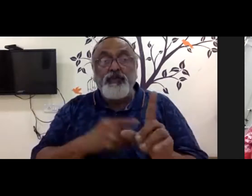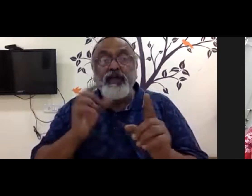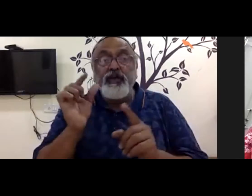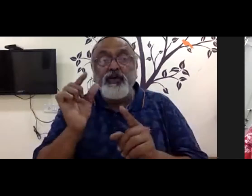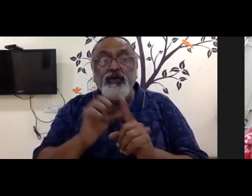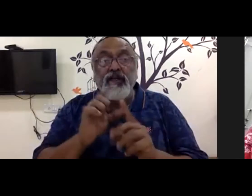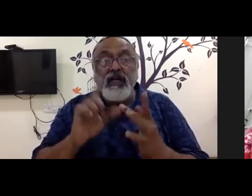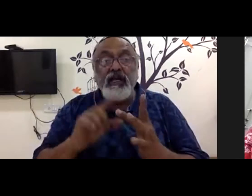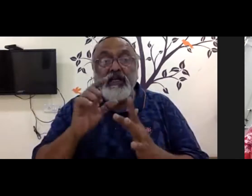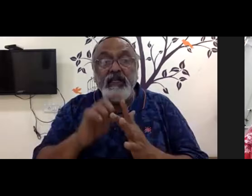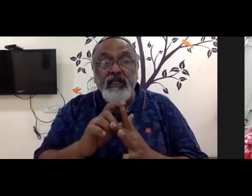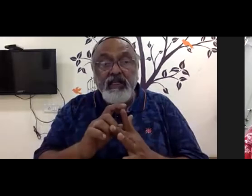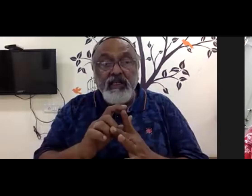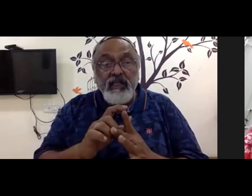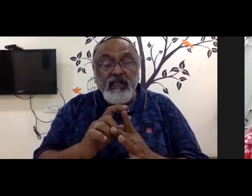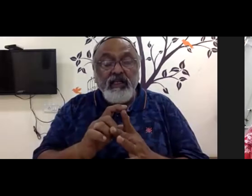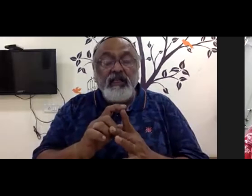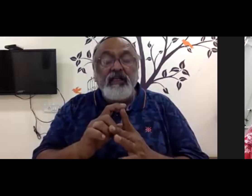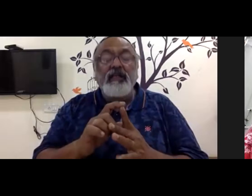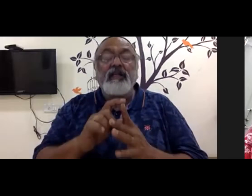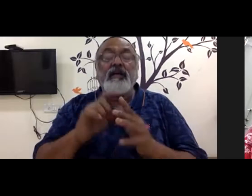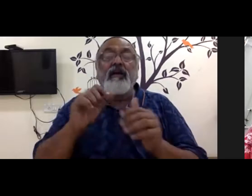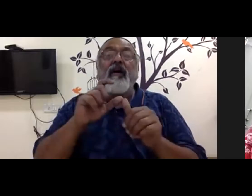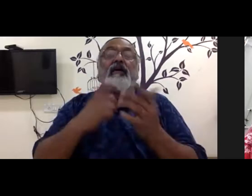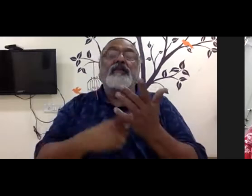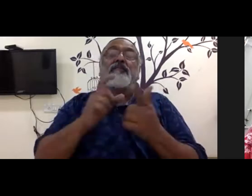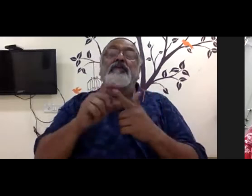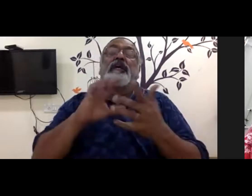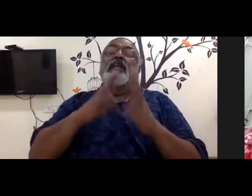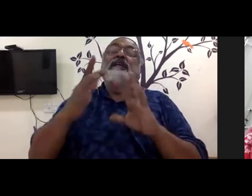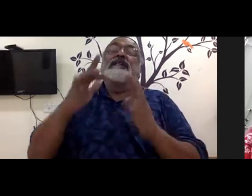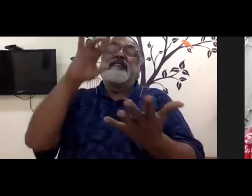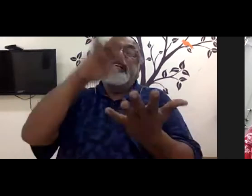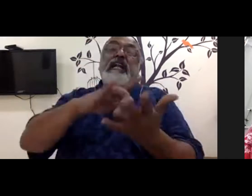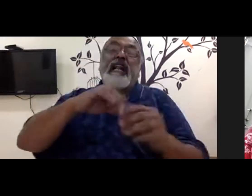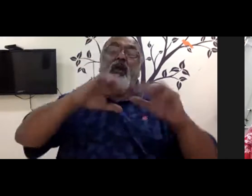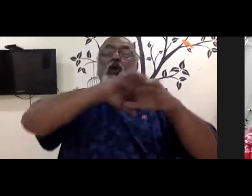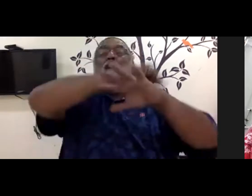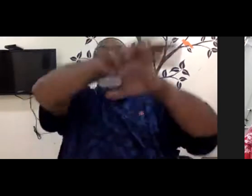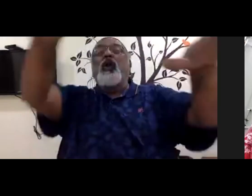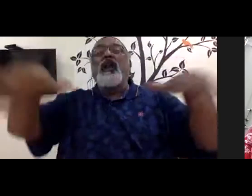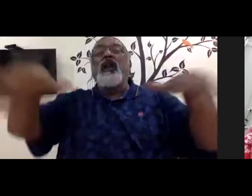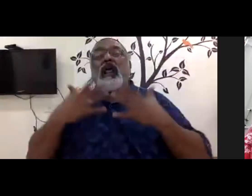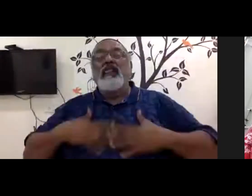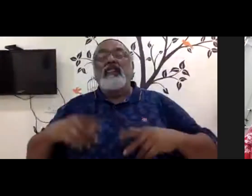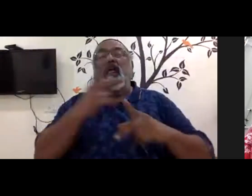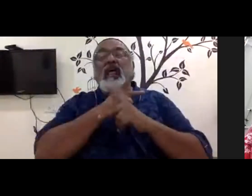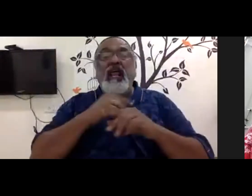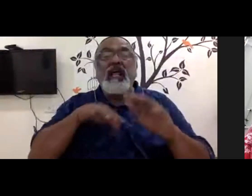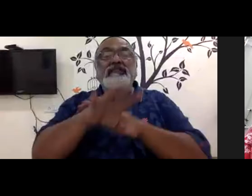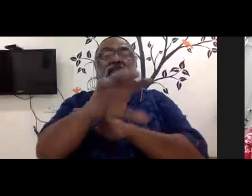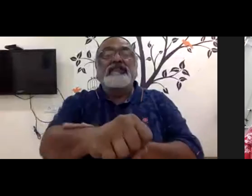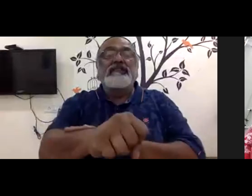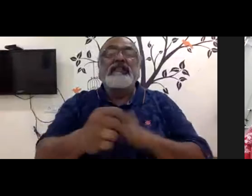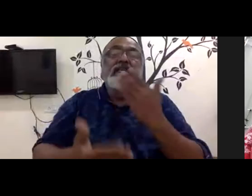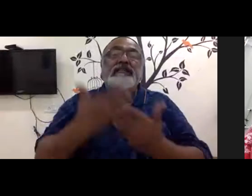must also become as a centralized system for access to healthcare across the country. It is a long way, but a centralized system